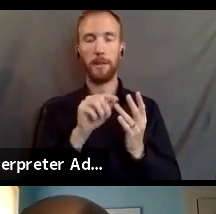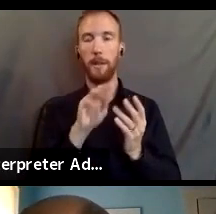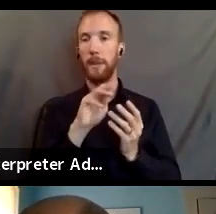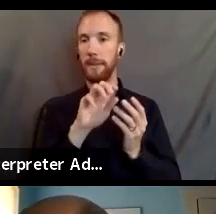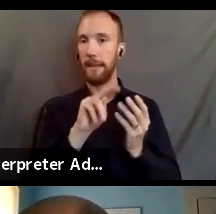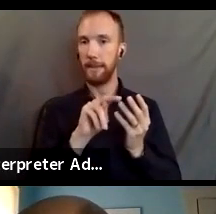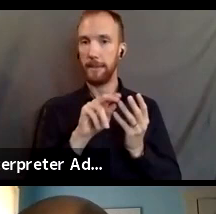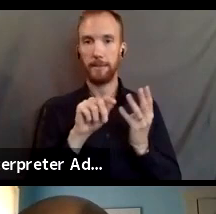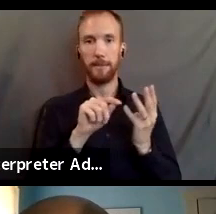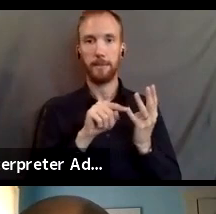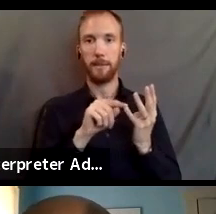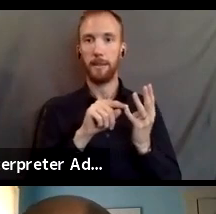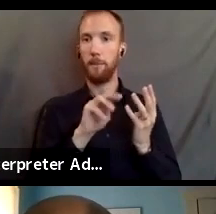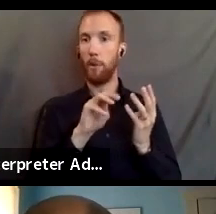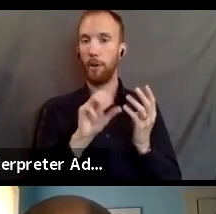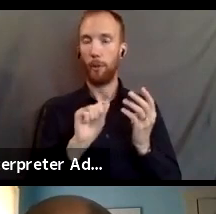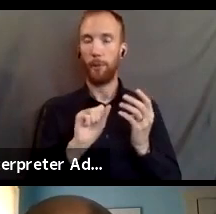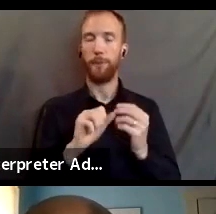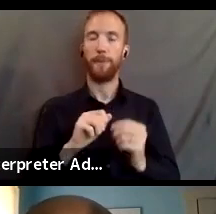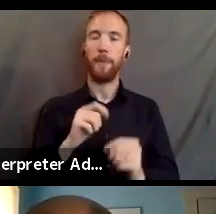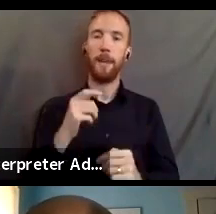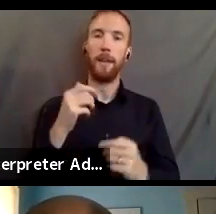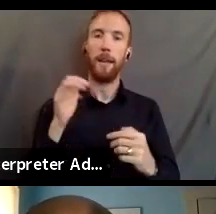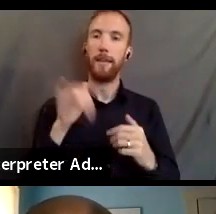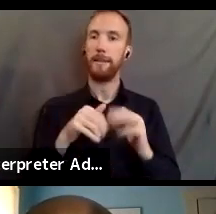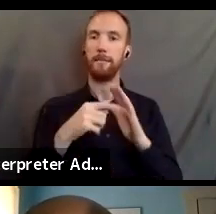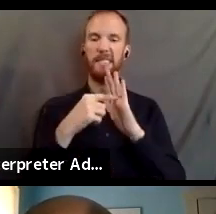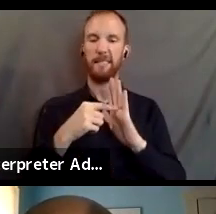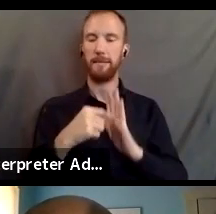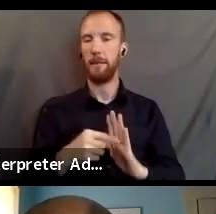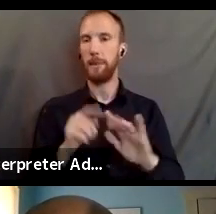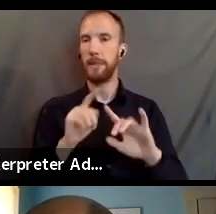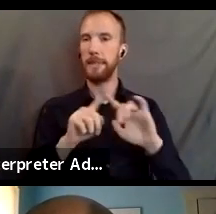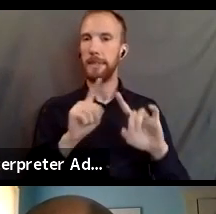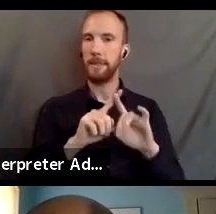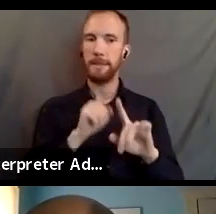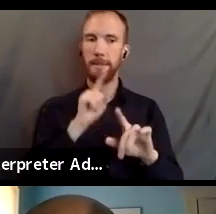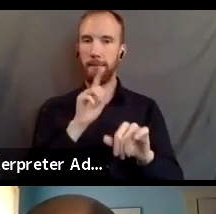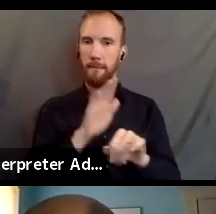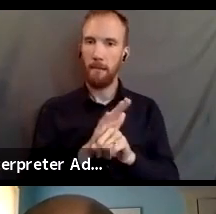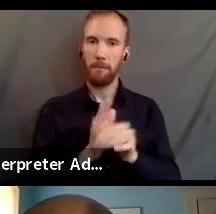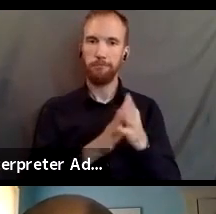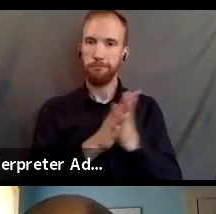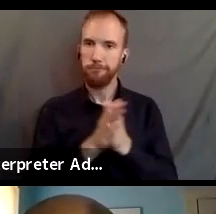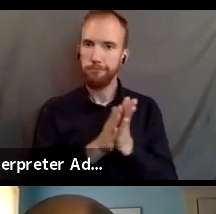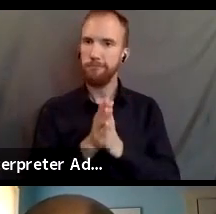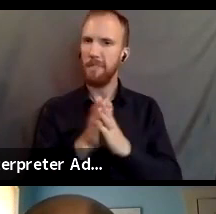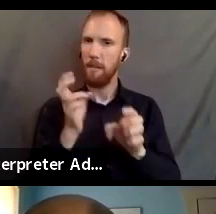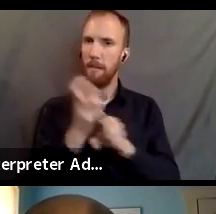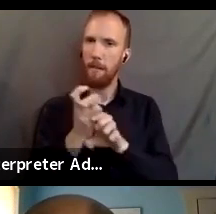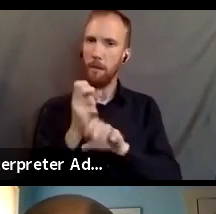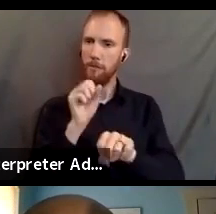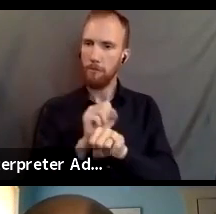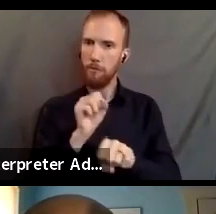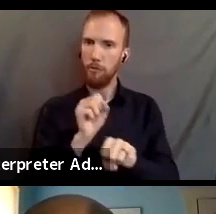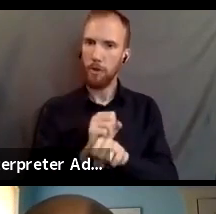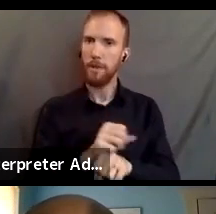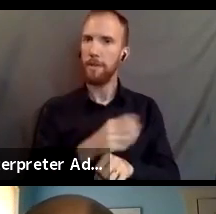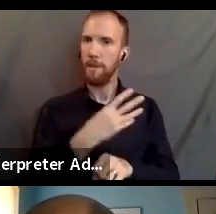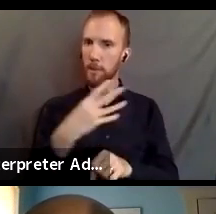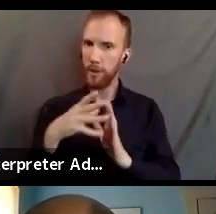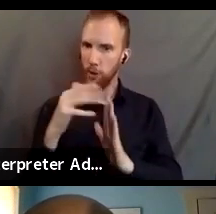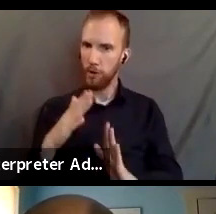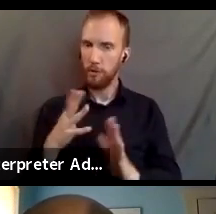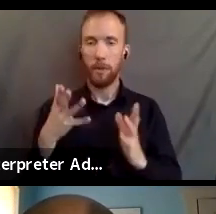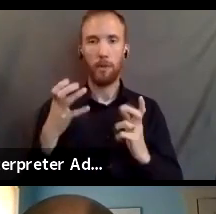and there's just an example of the dedication and hard work of our immigrant students we would also like to recognize